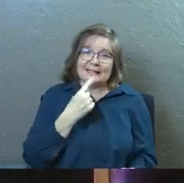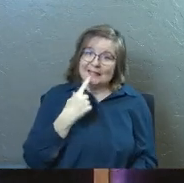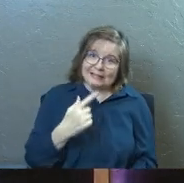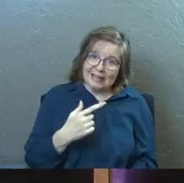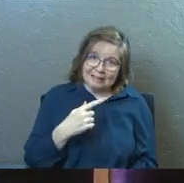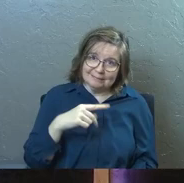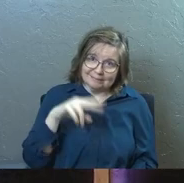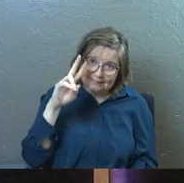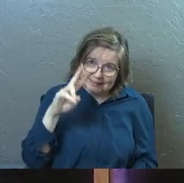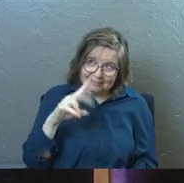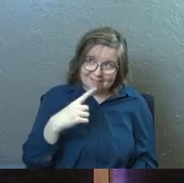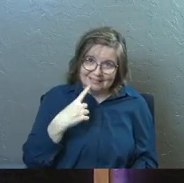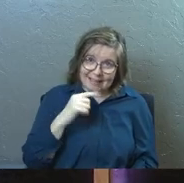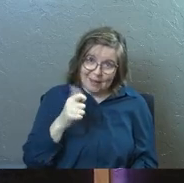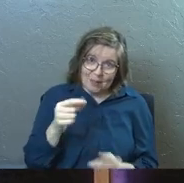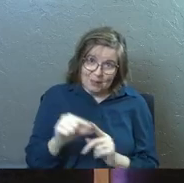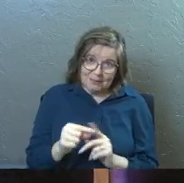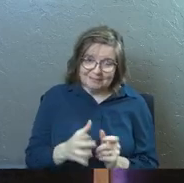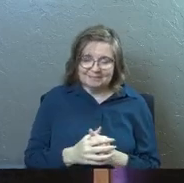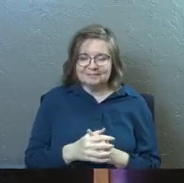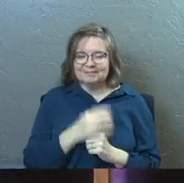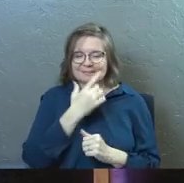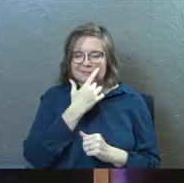didn't say stinking.